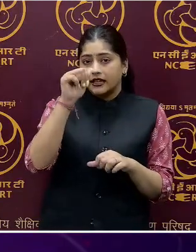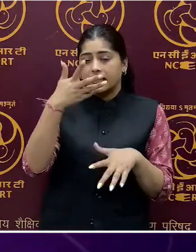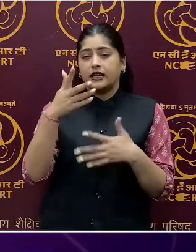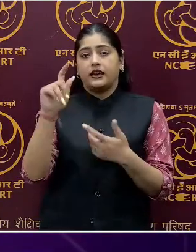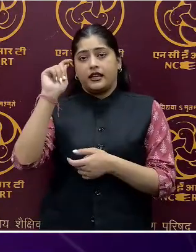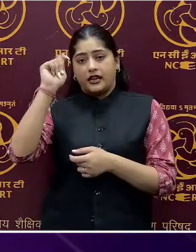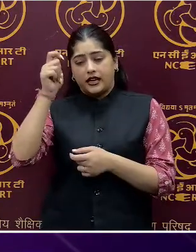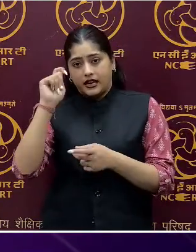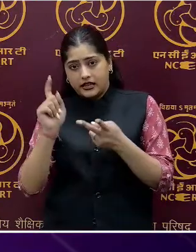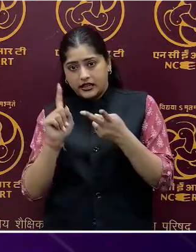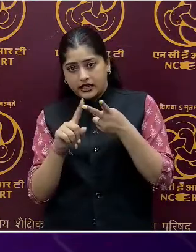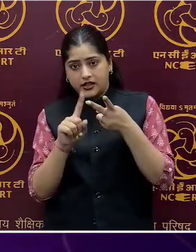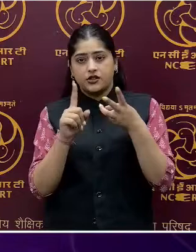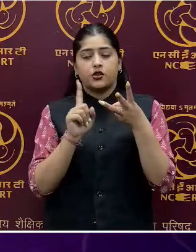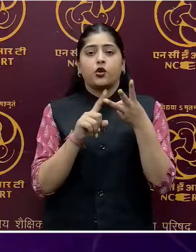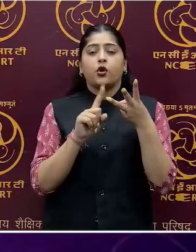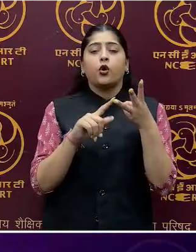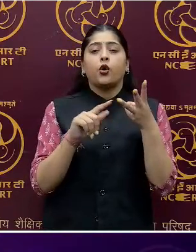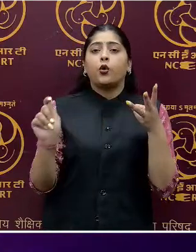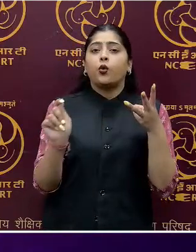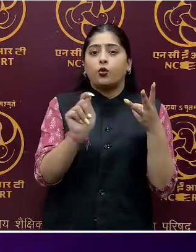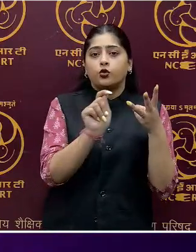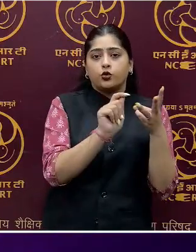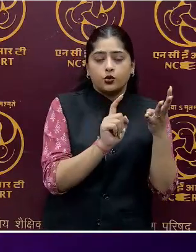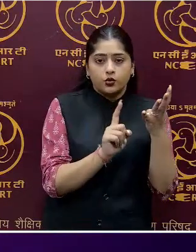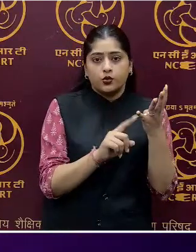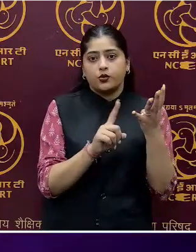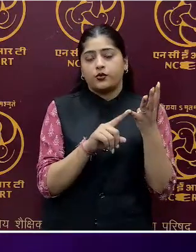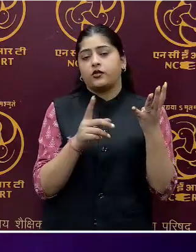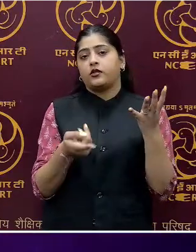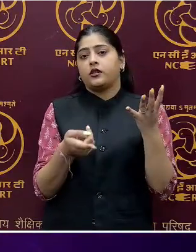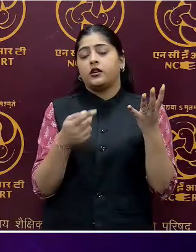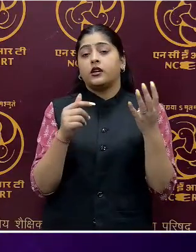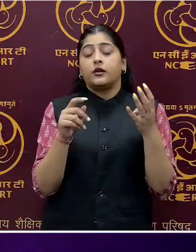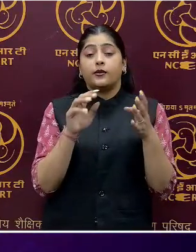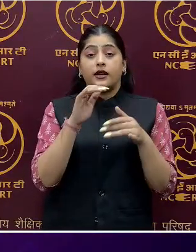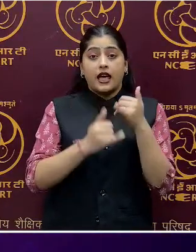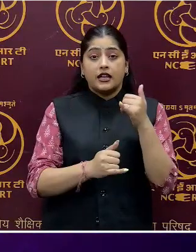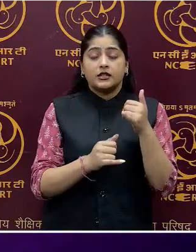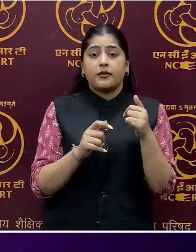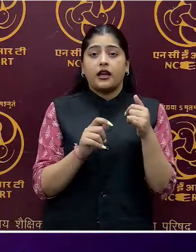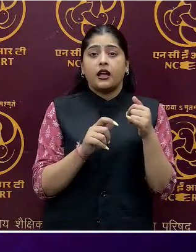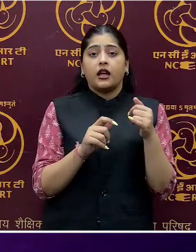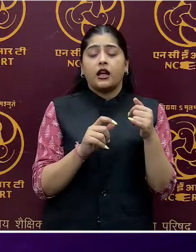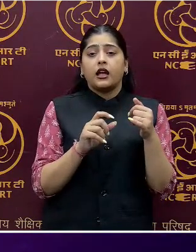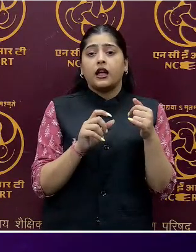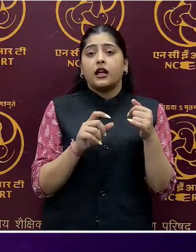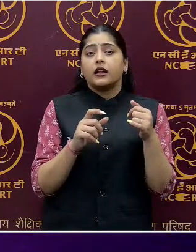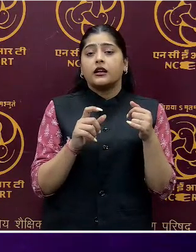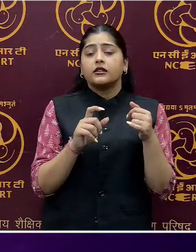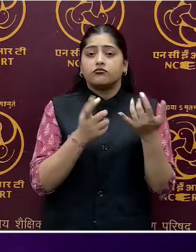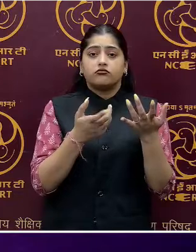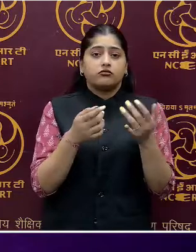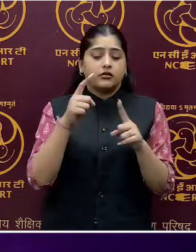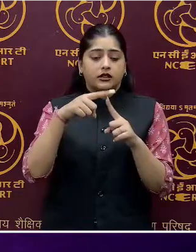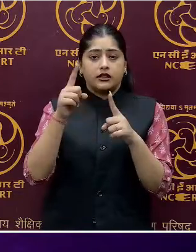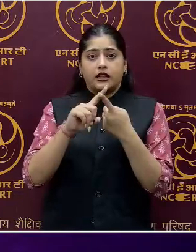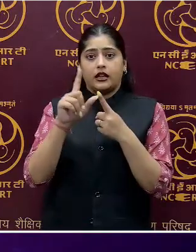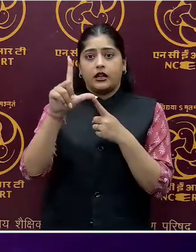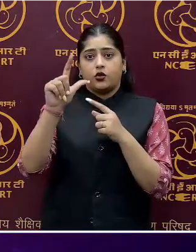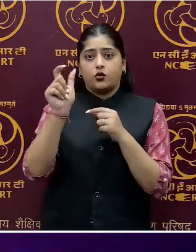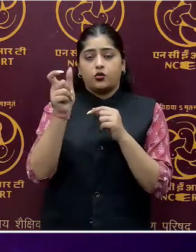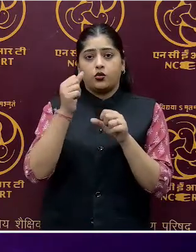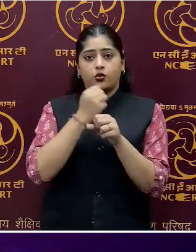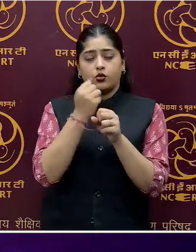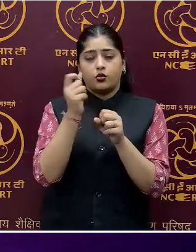English, the third one is Urdu, and the fourth one is Telugu. So basically the idea is that you can actually play this game with your friends.